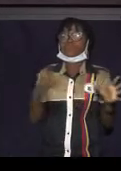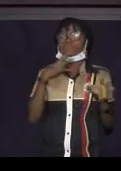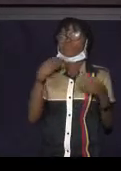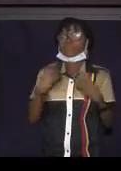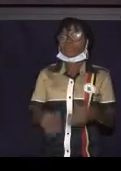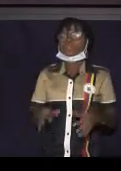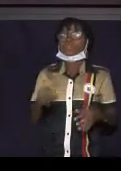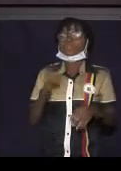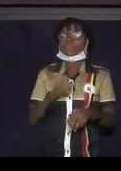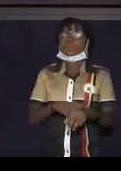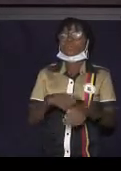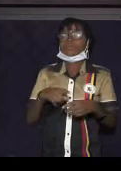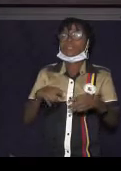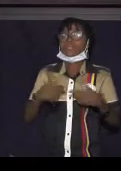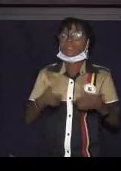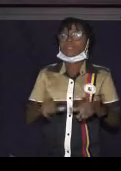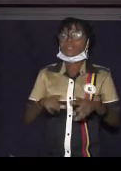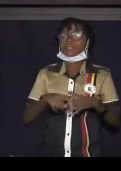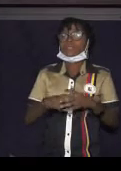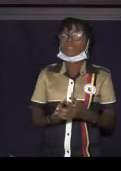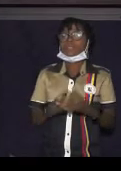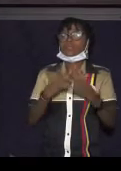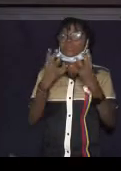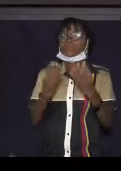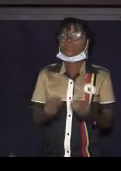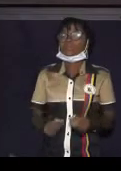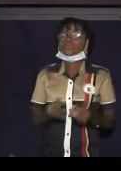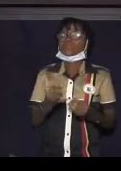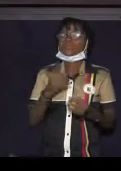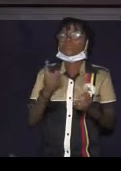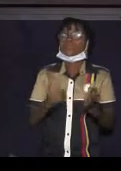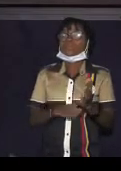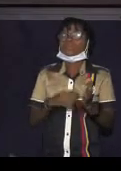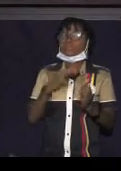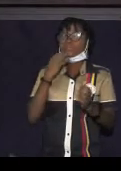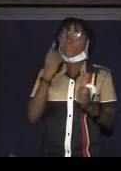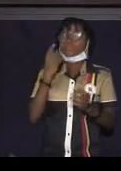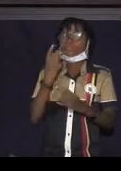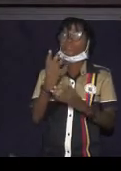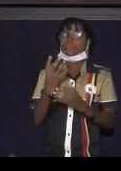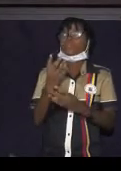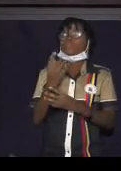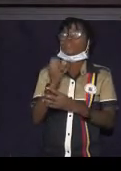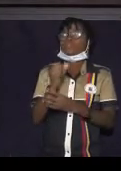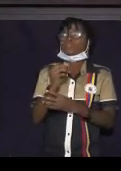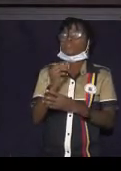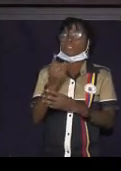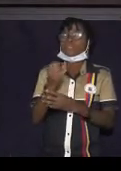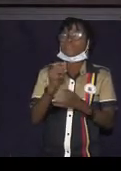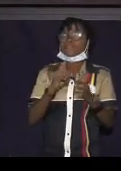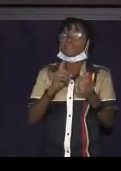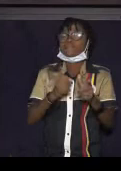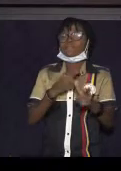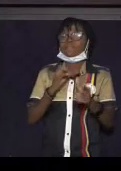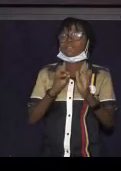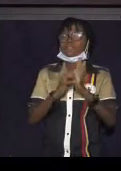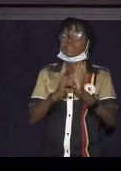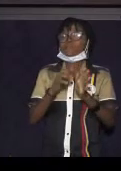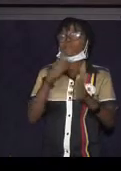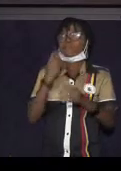time, let us begin with solution of algebraic equations. The first example says that we should